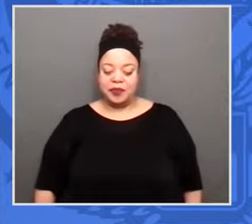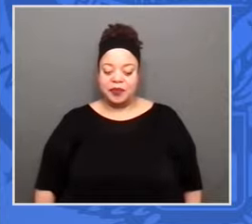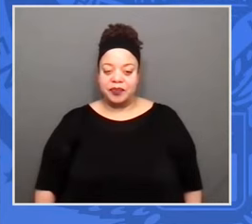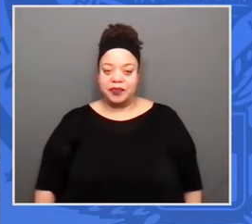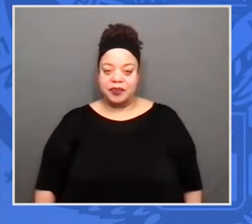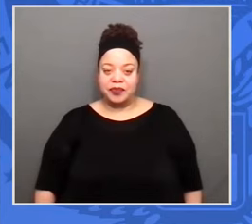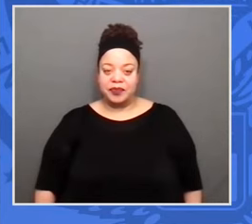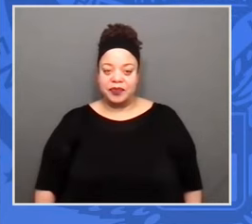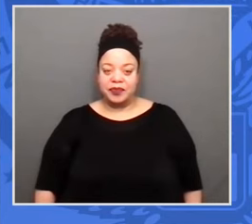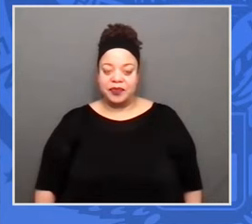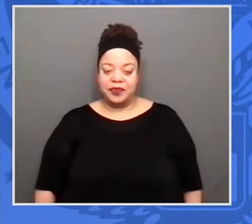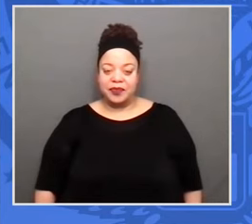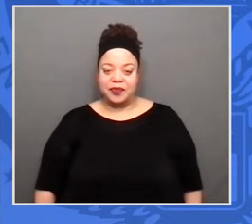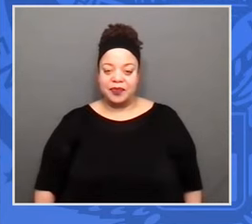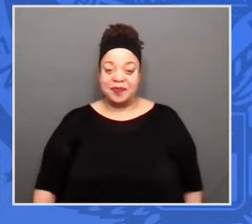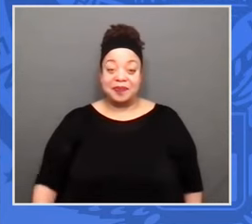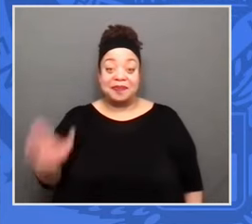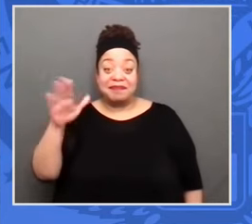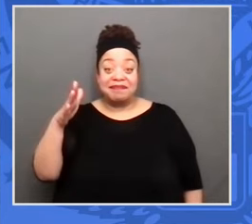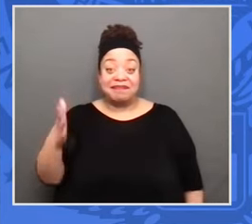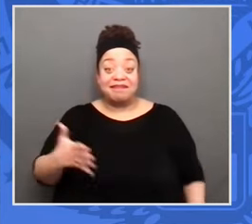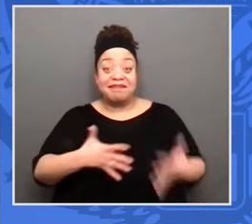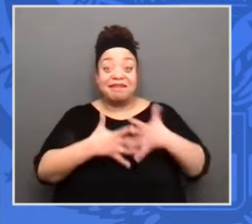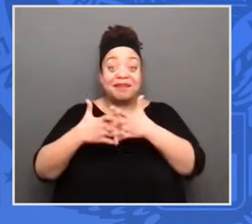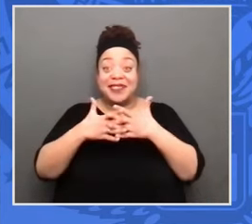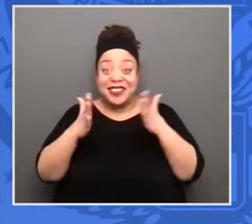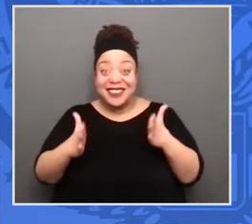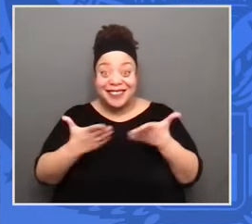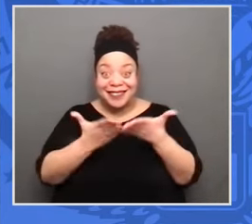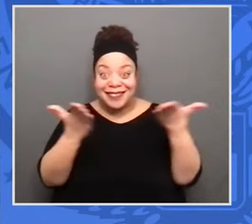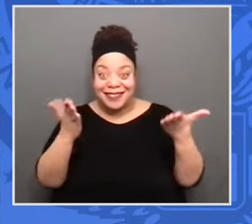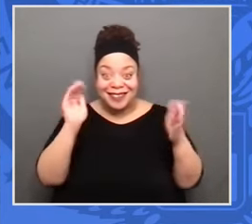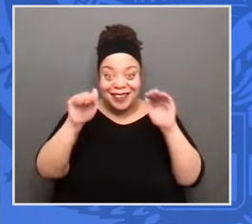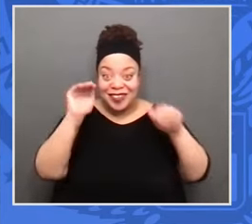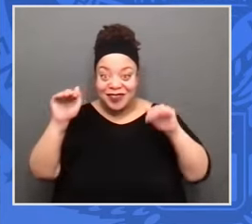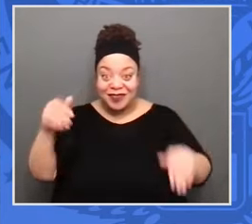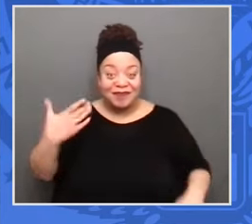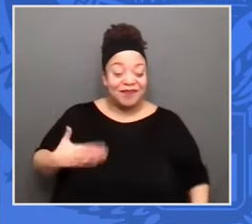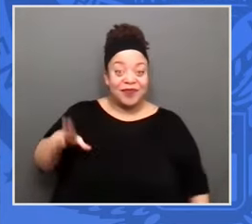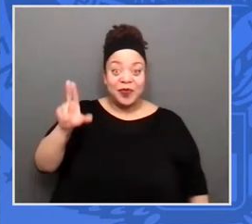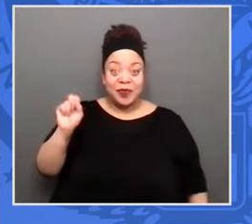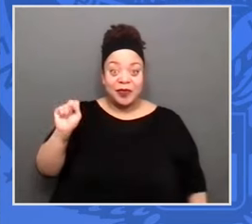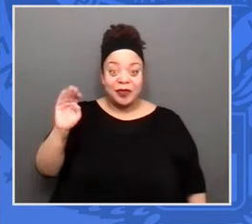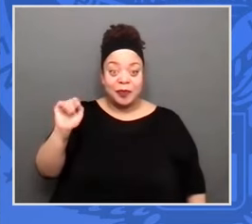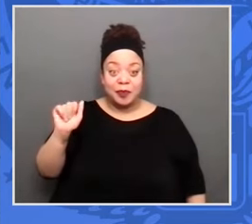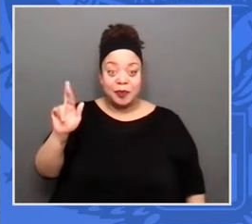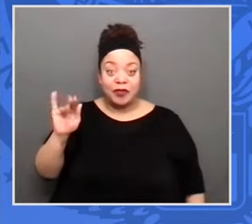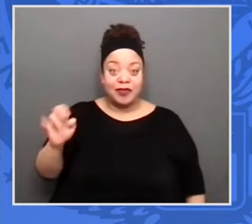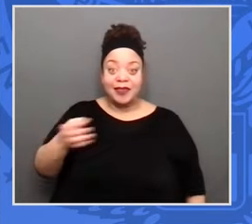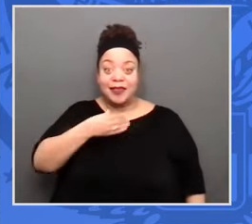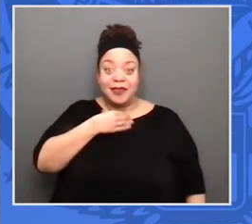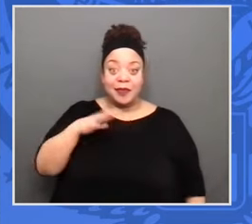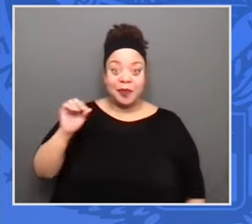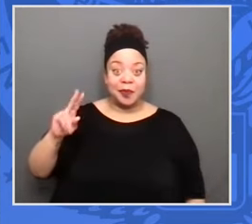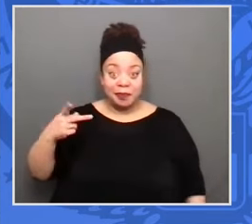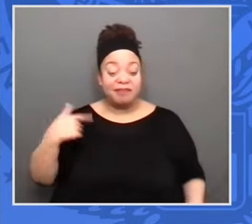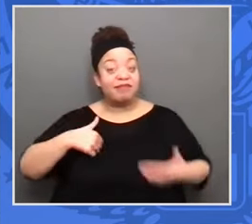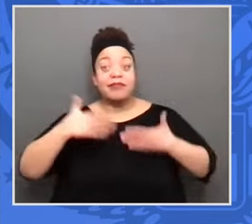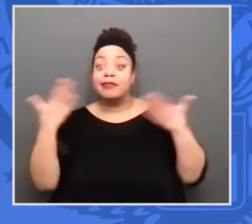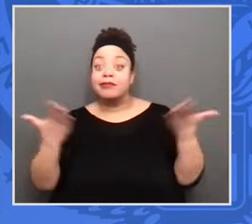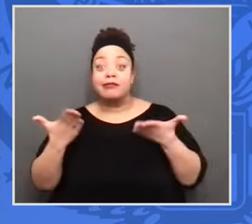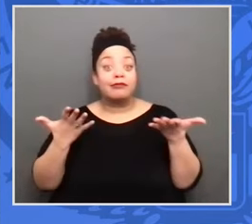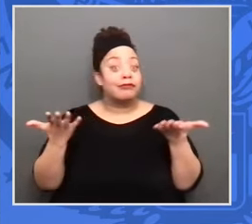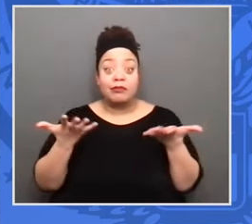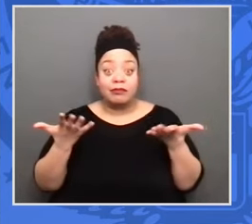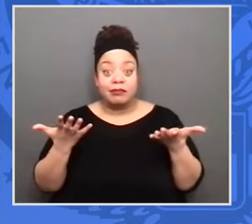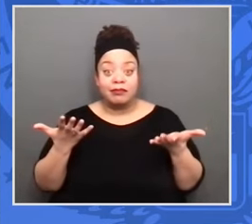Fellow Americans, I'm United States Marine Corps Sergeant Brendan Lombardo, and I'm an Aviation Operations Specialist stationed at Marine Corps Air Station, Iwakuni, Japan. Over